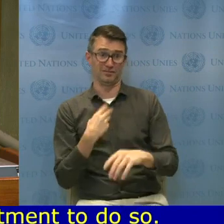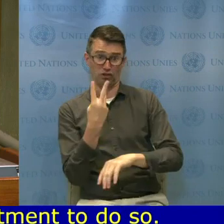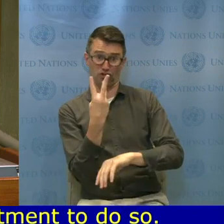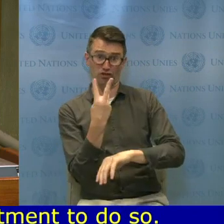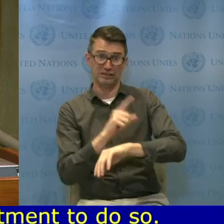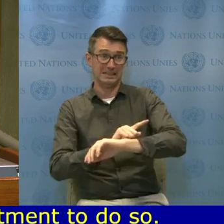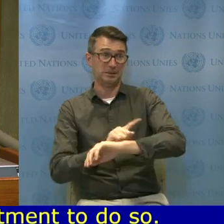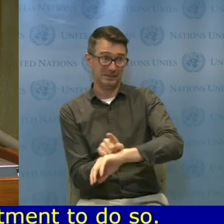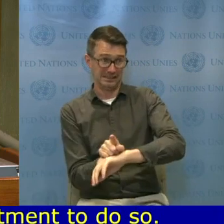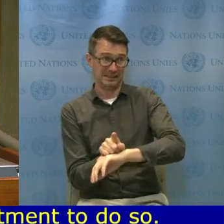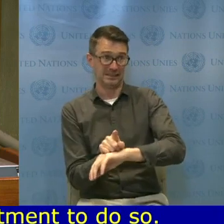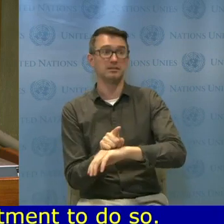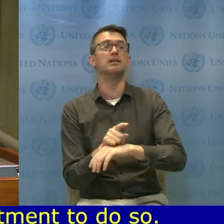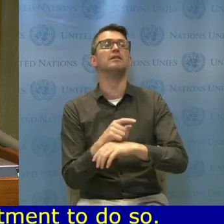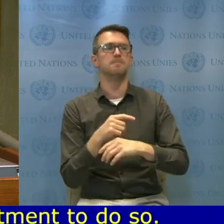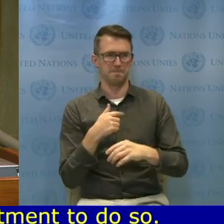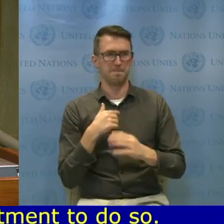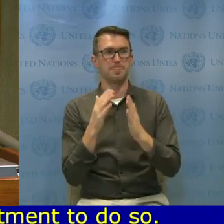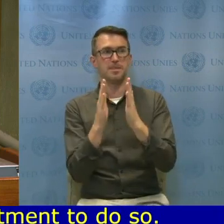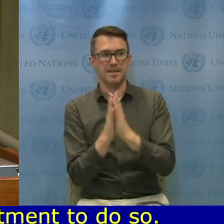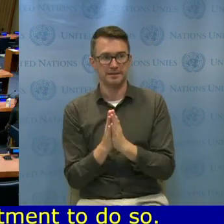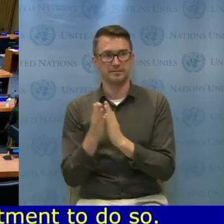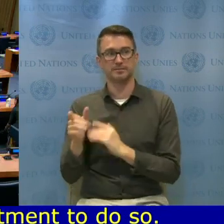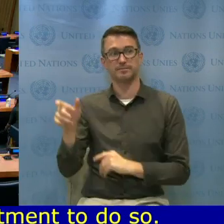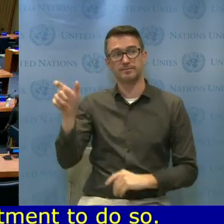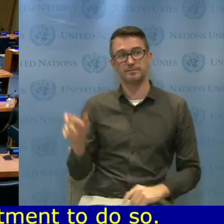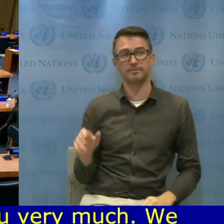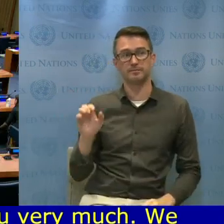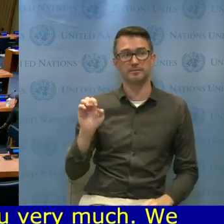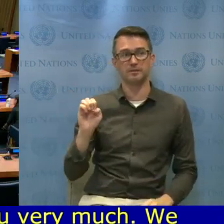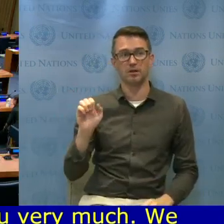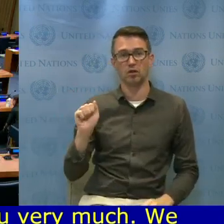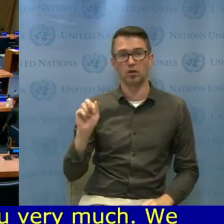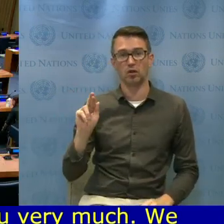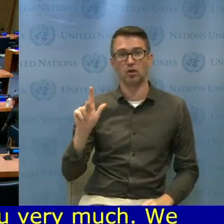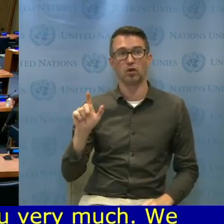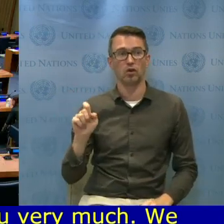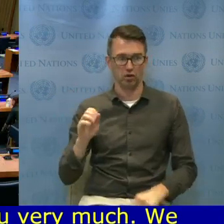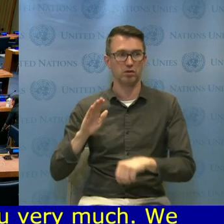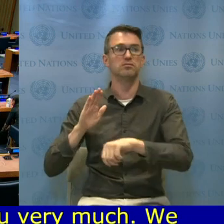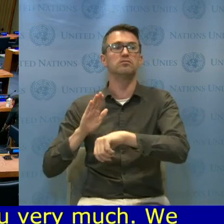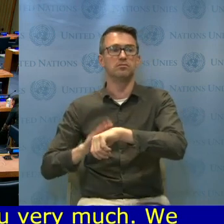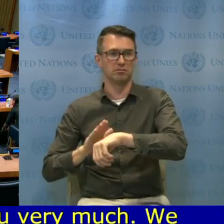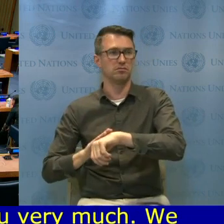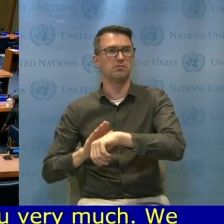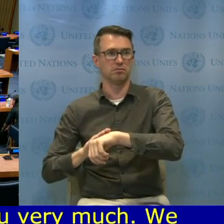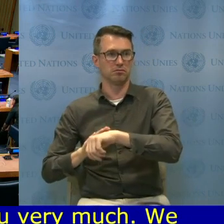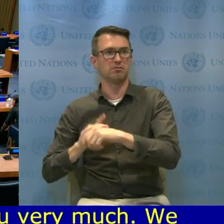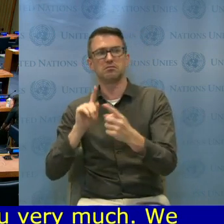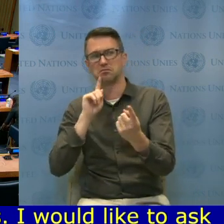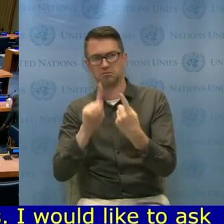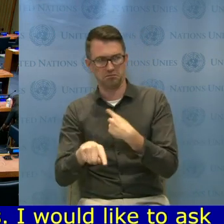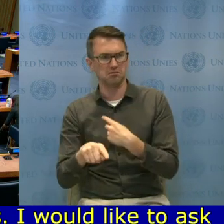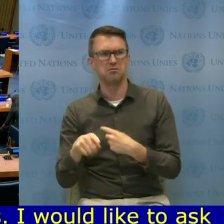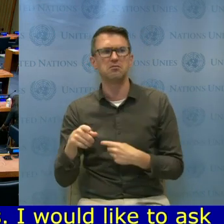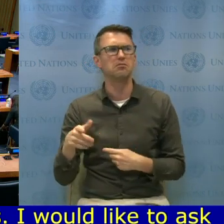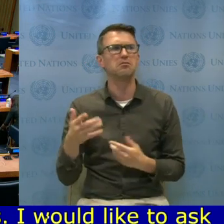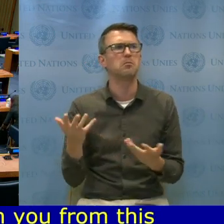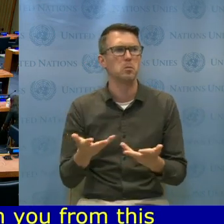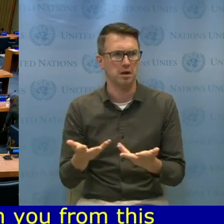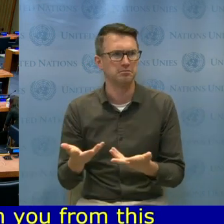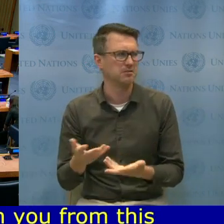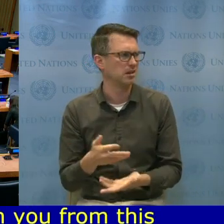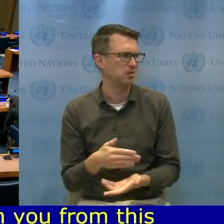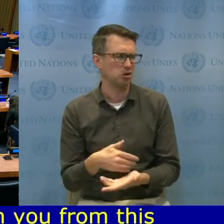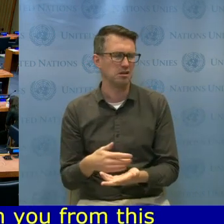Mr. Earl, what do you take with you from this afternoon? Perfect, thanks. One of the